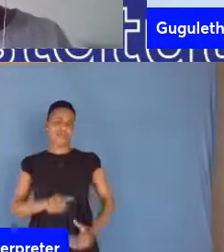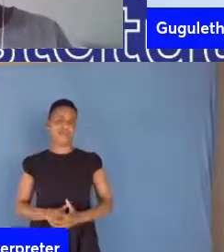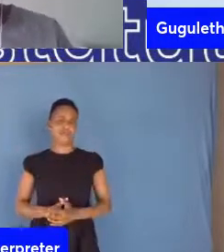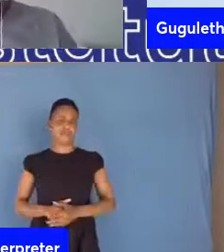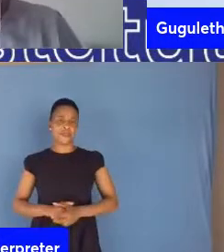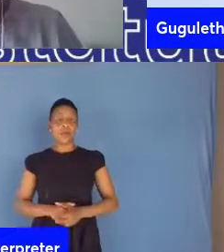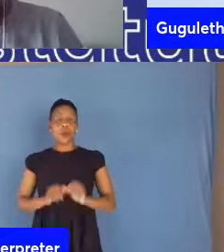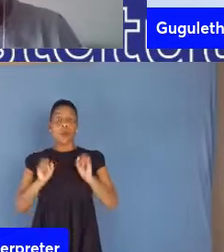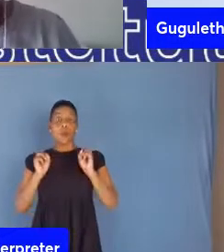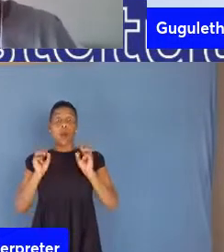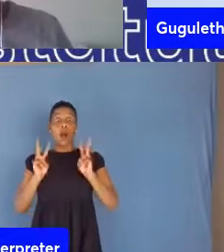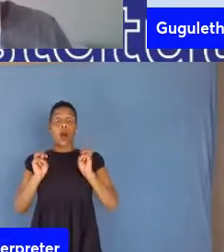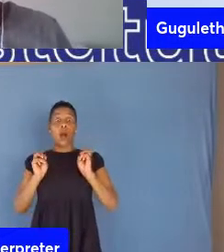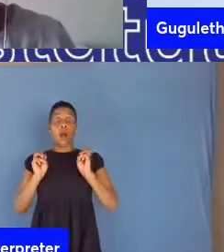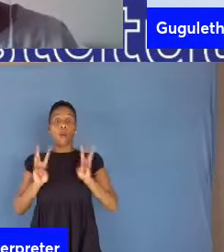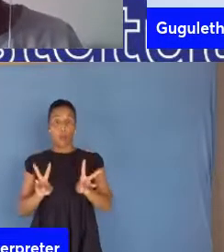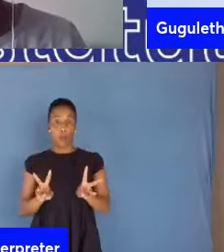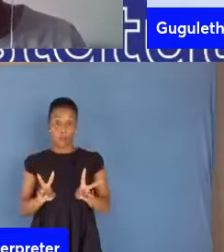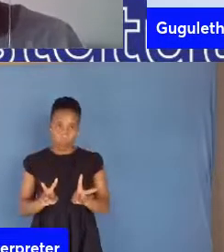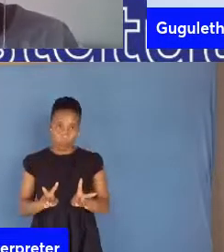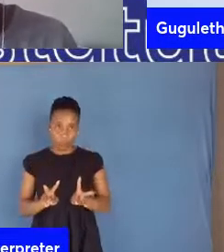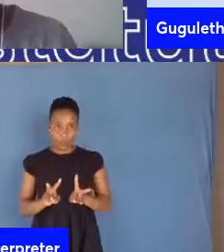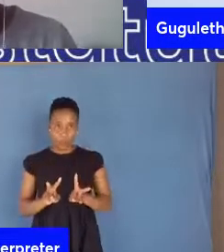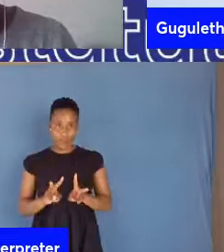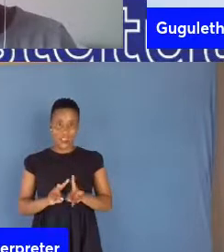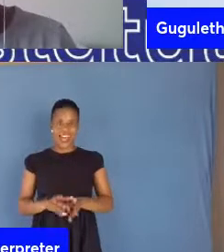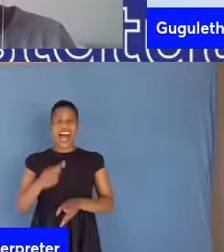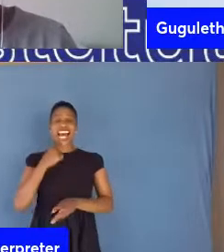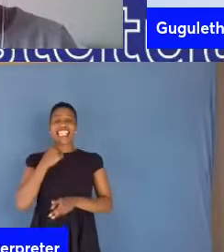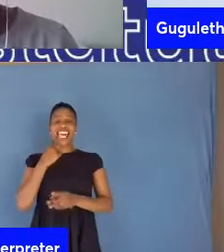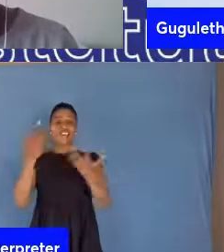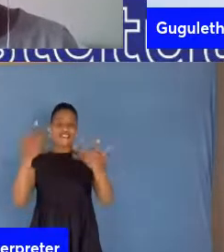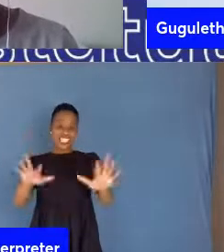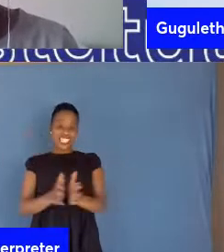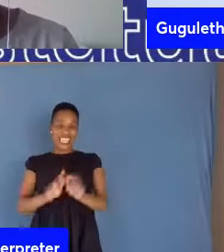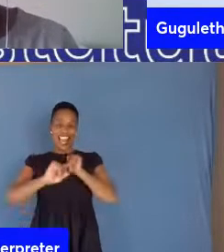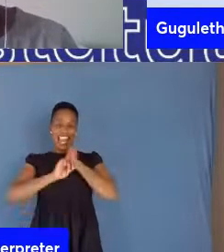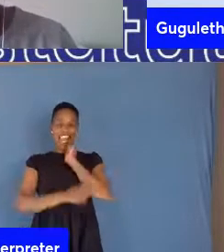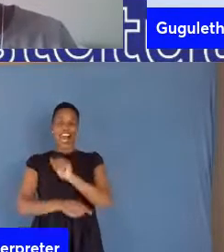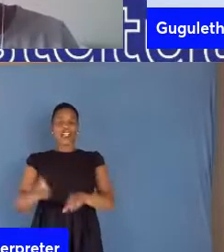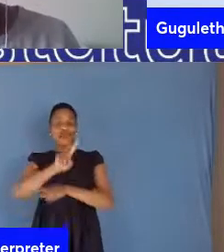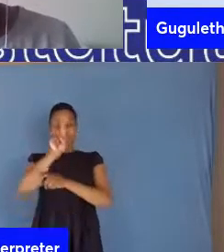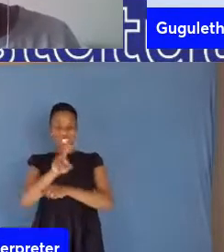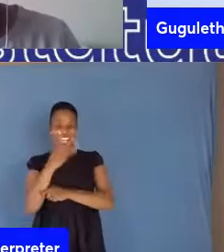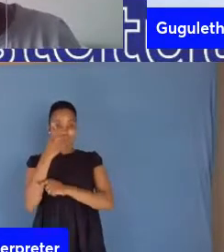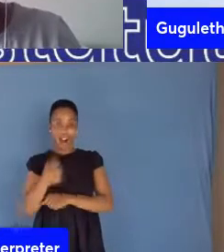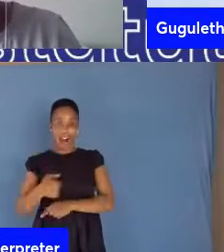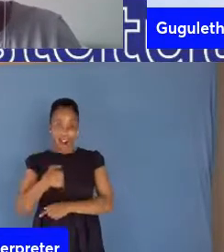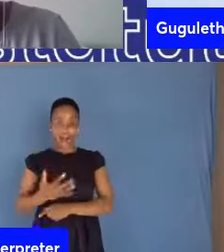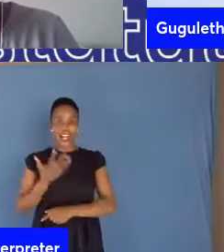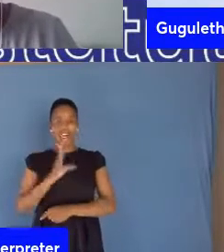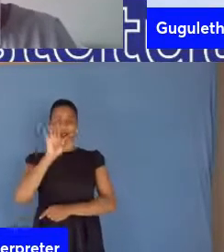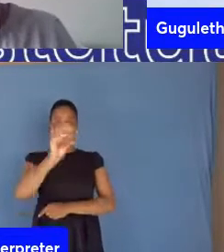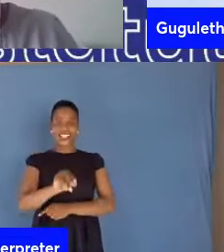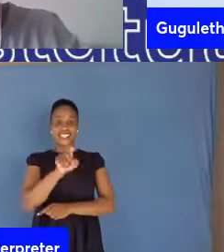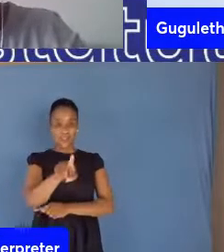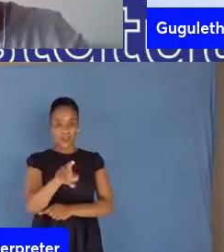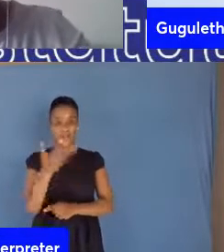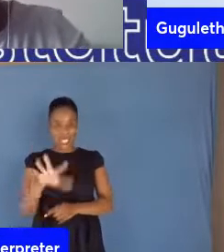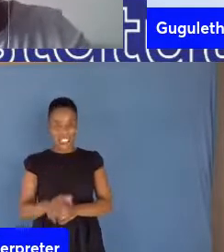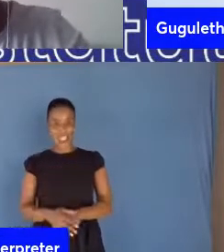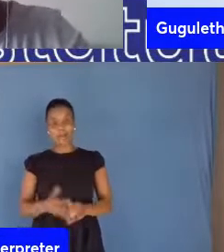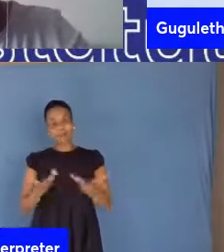Wow. You've answered even the last question I had for you. Therefore, I'm not even going to ask it,